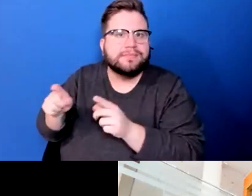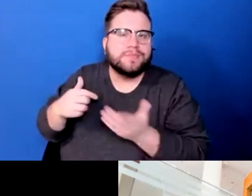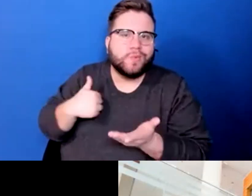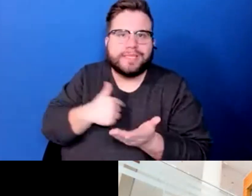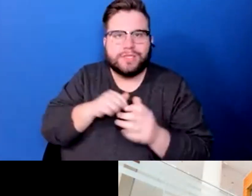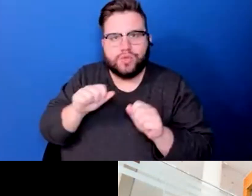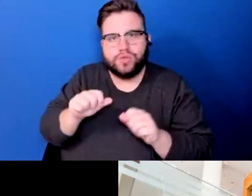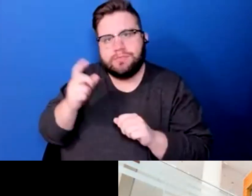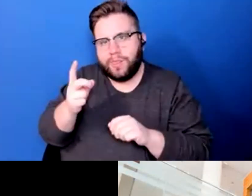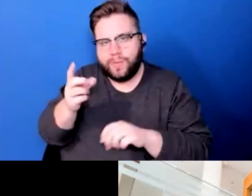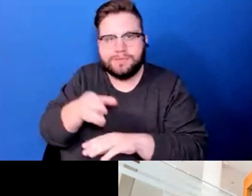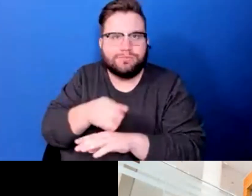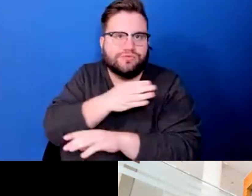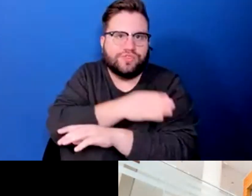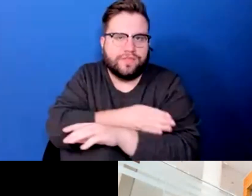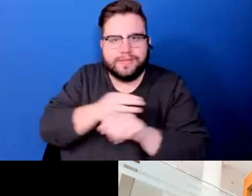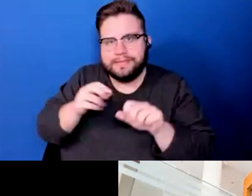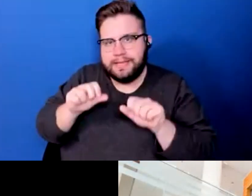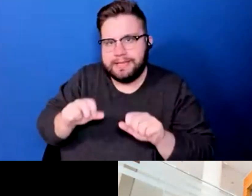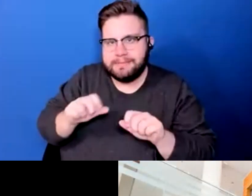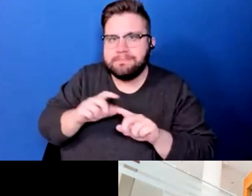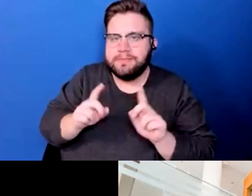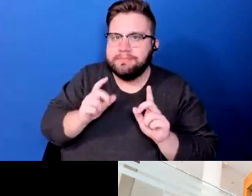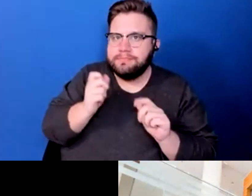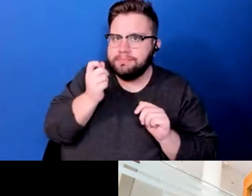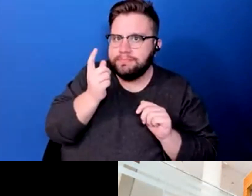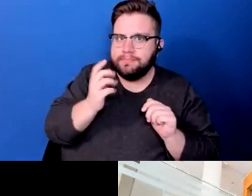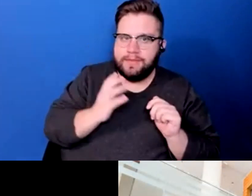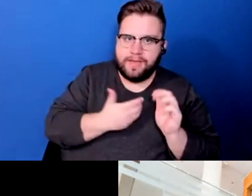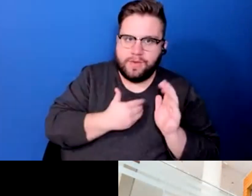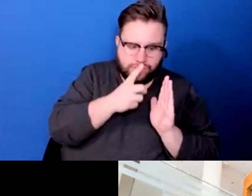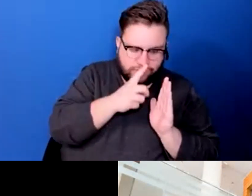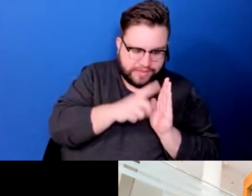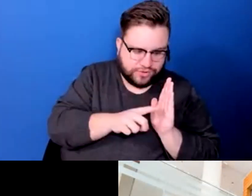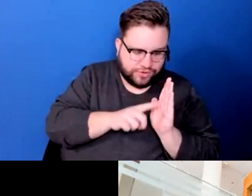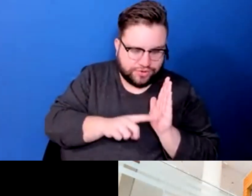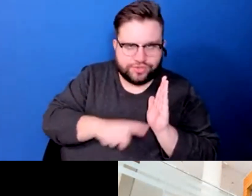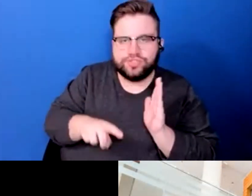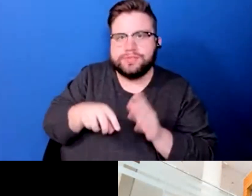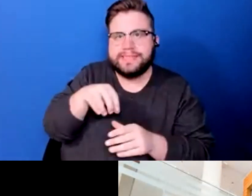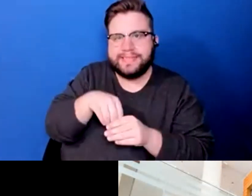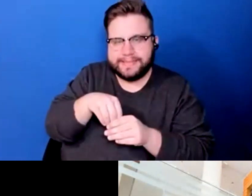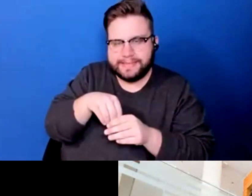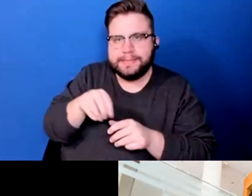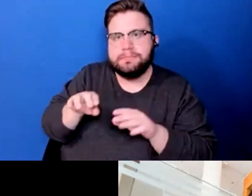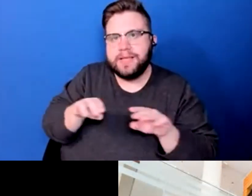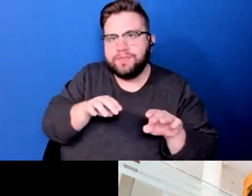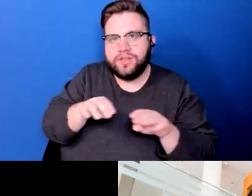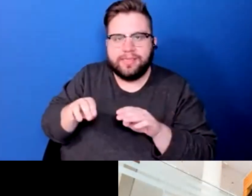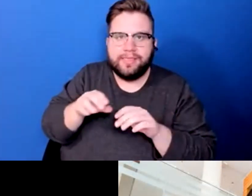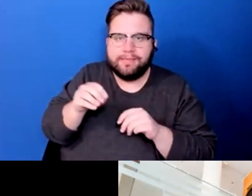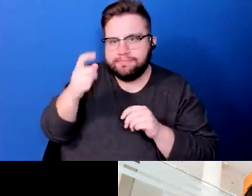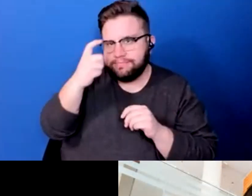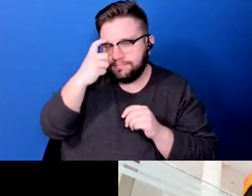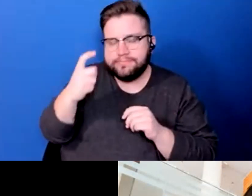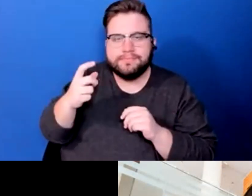But all of our research that comes out of developmental behavioral pediatrics is reviewed in a committee with multiple